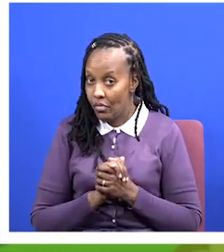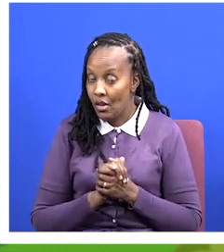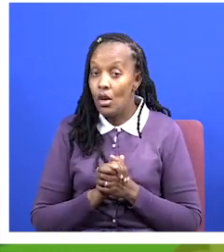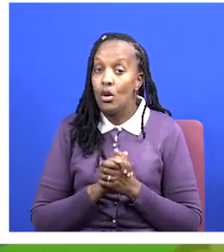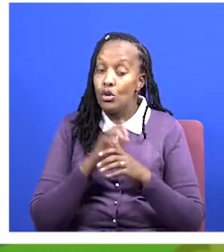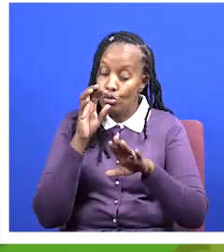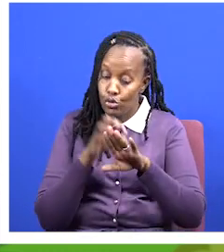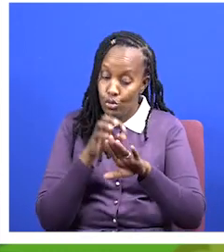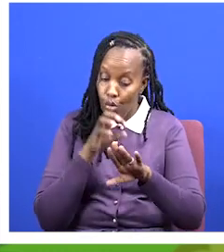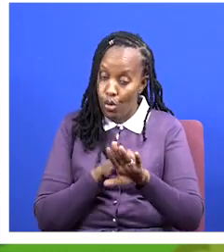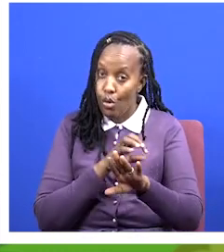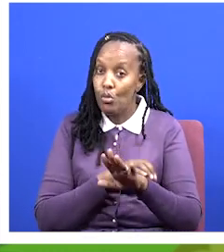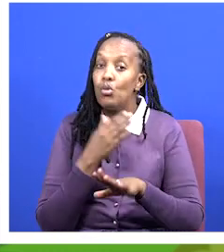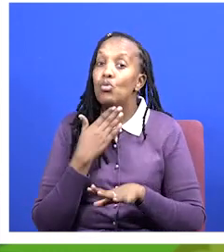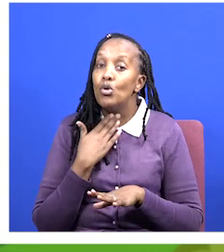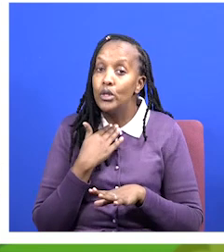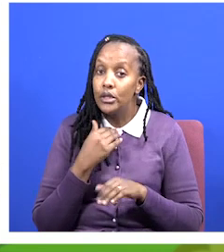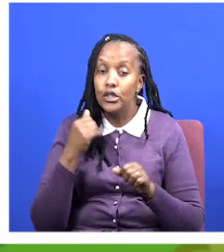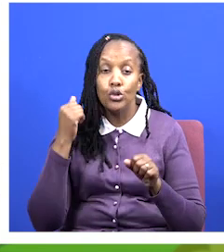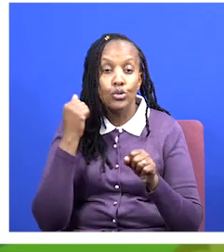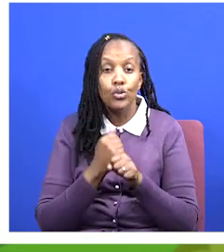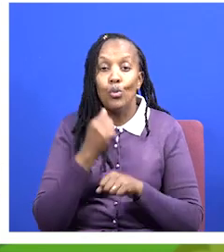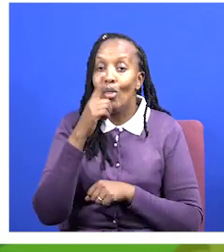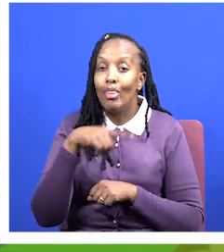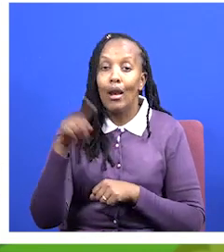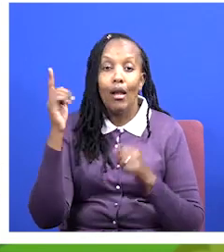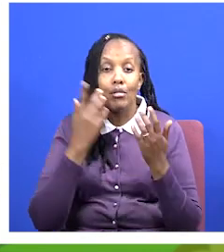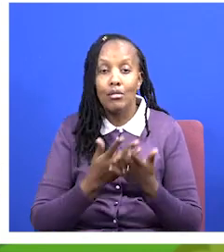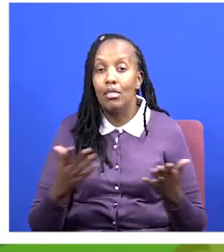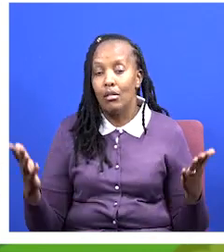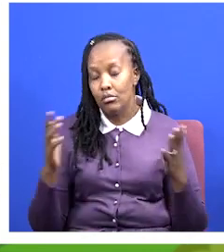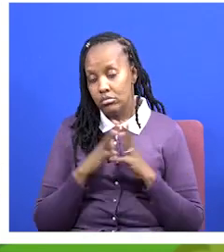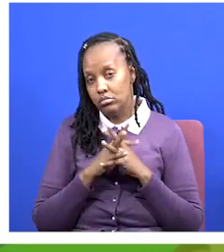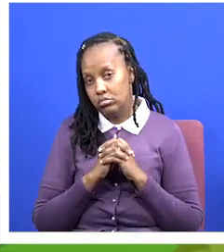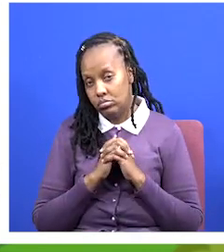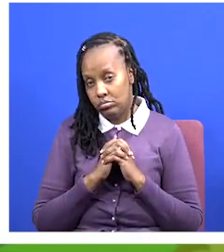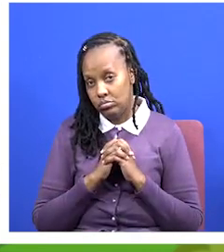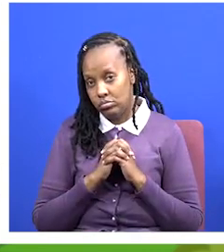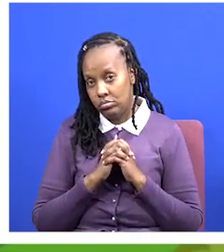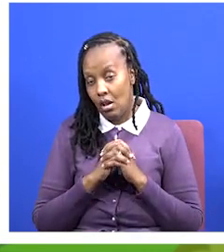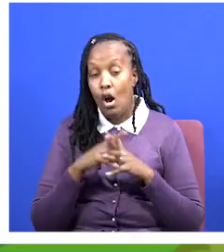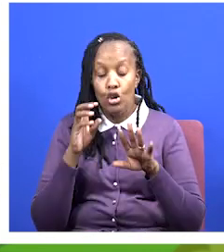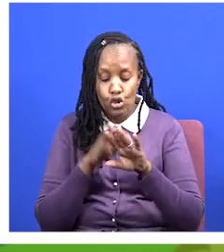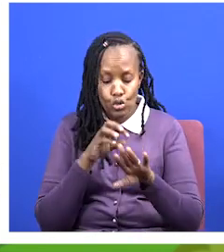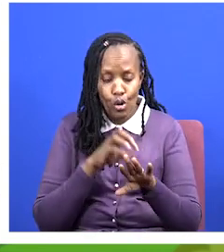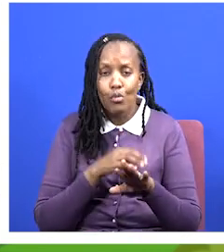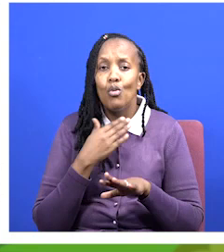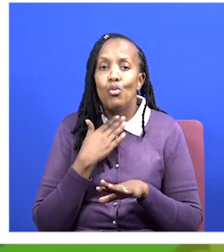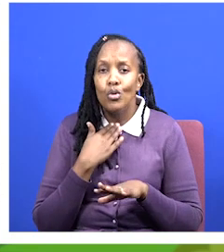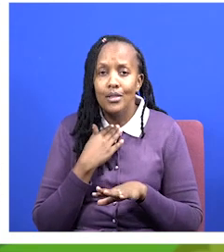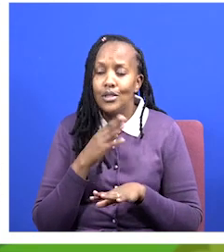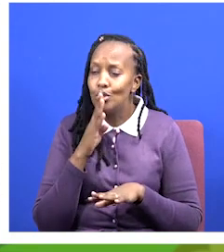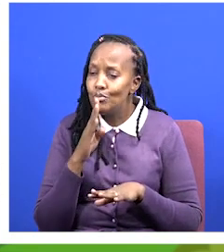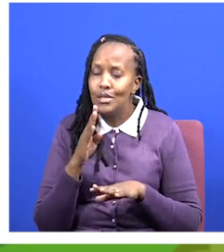Job wanted to do the right thing, even though he had a lot of trouble. He wanted to